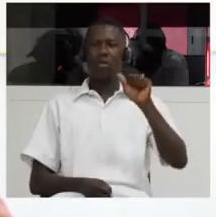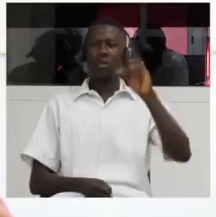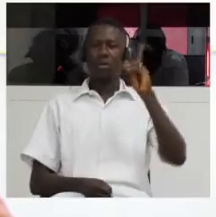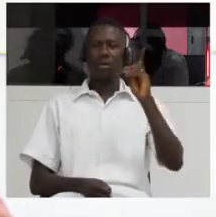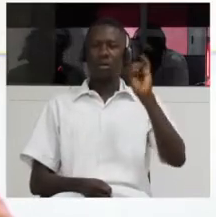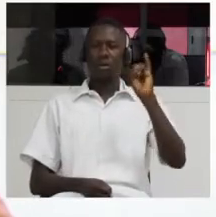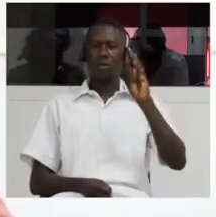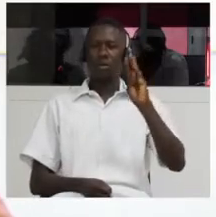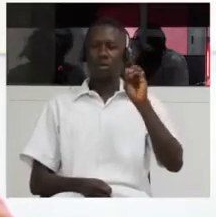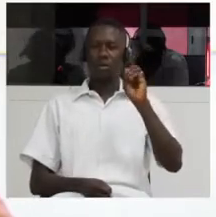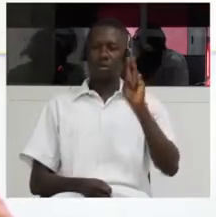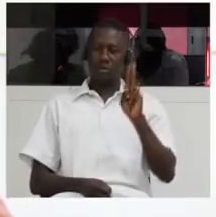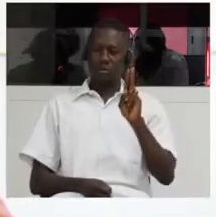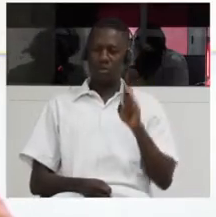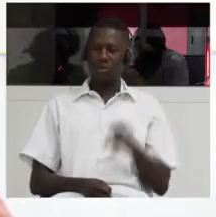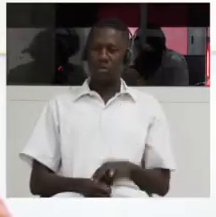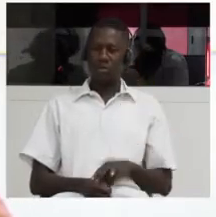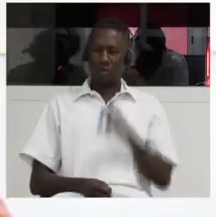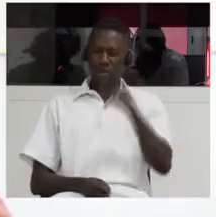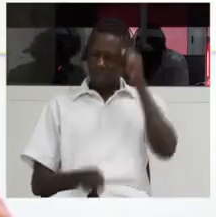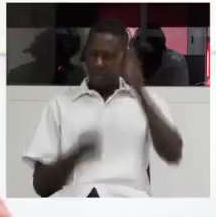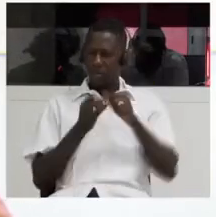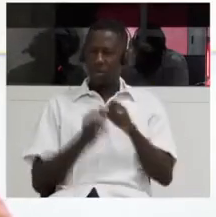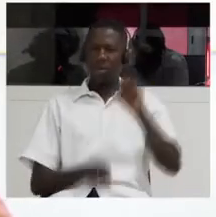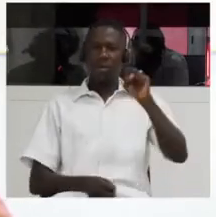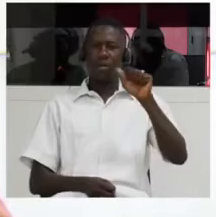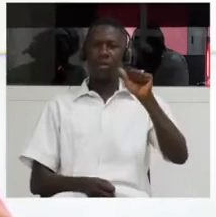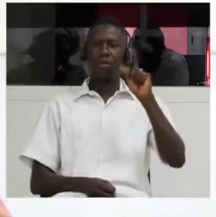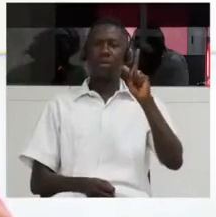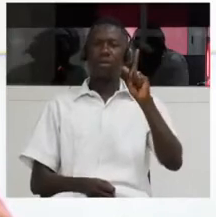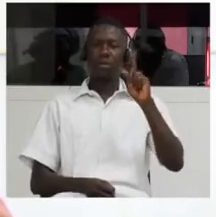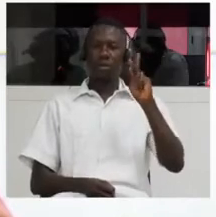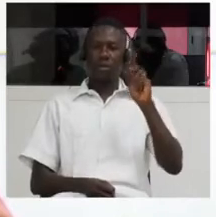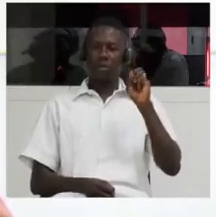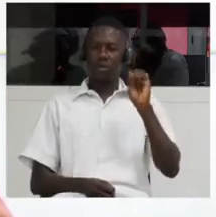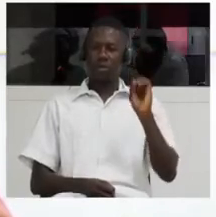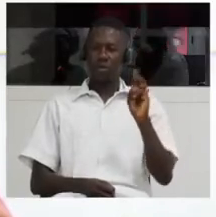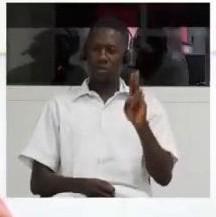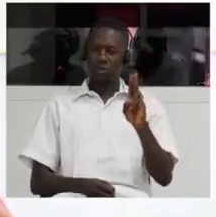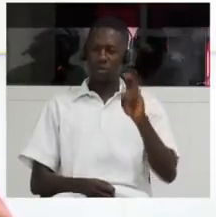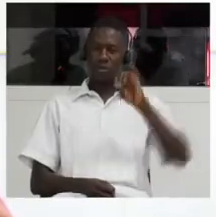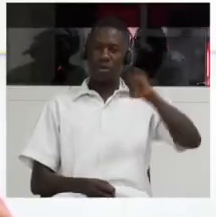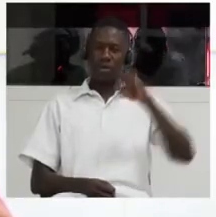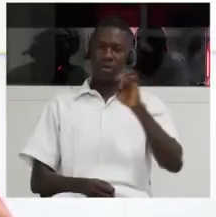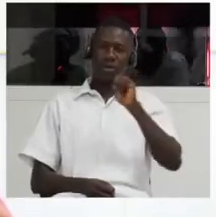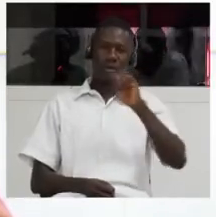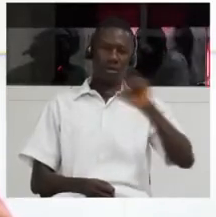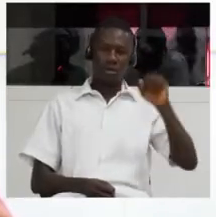Please proceed. I can remember Seko Jasi. He was also with Sadibu. I can